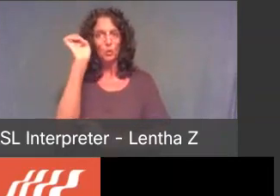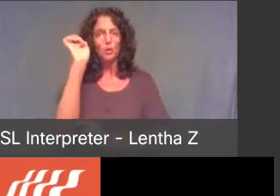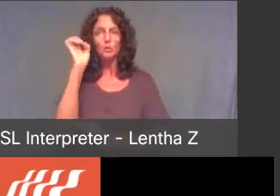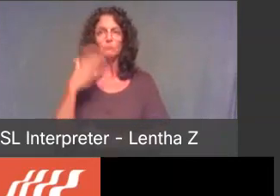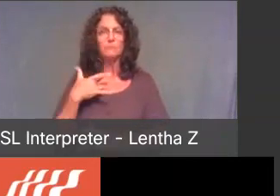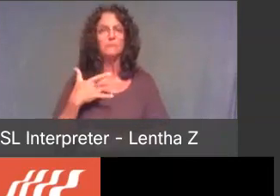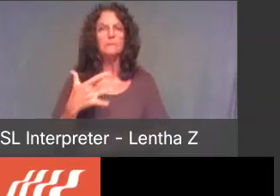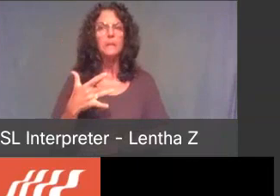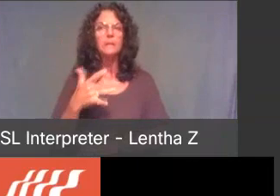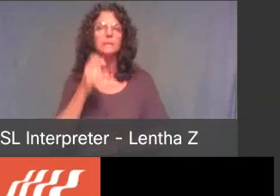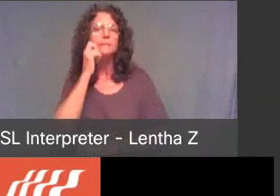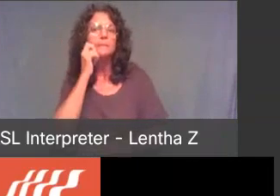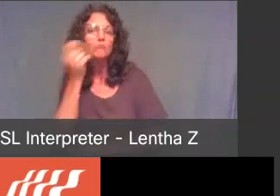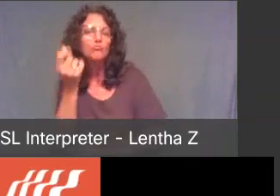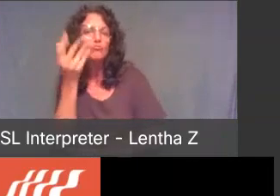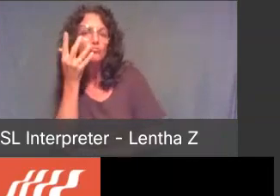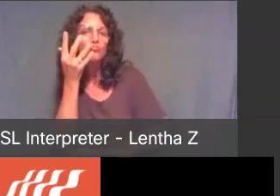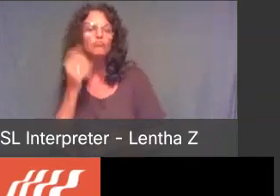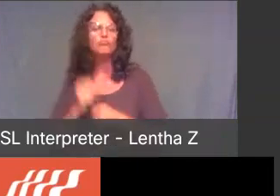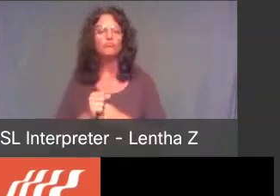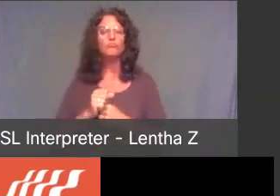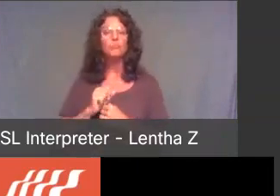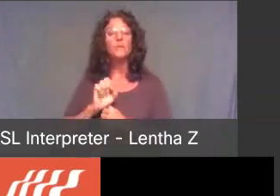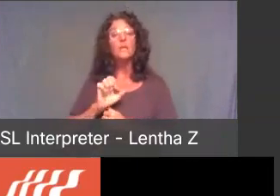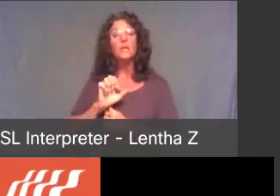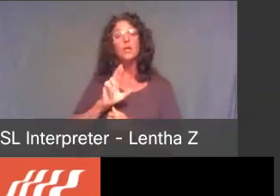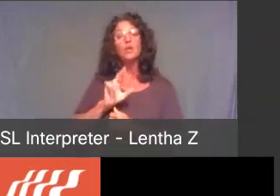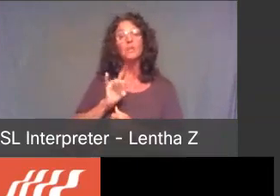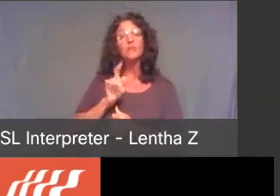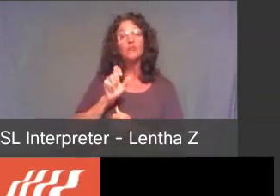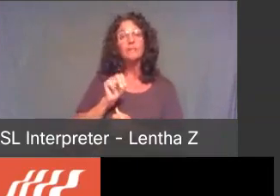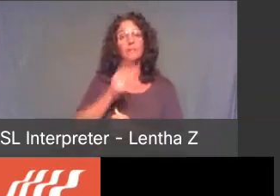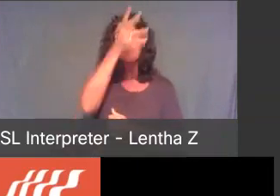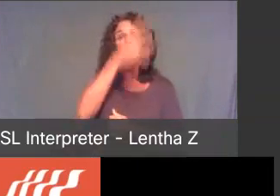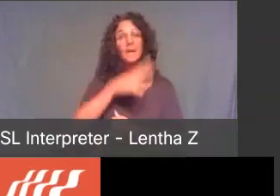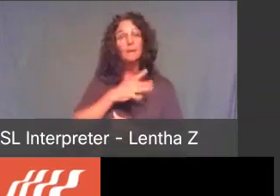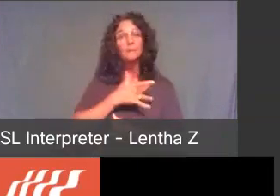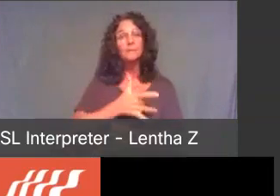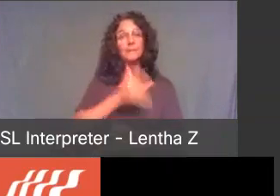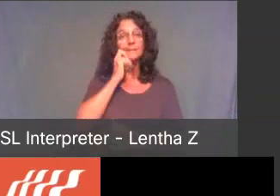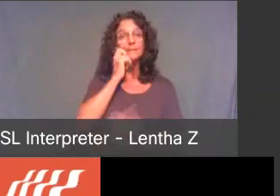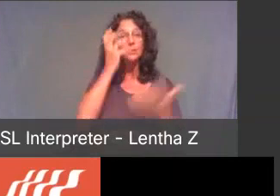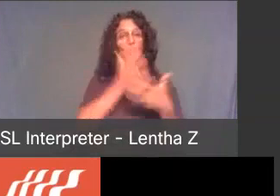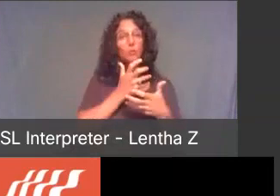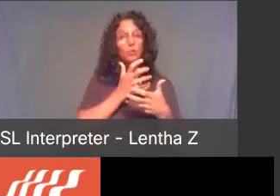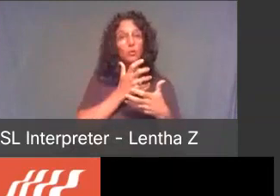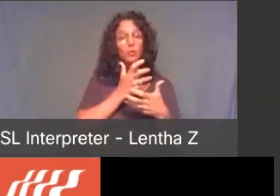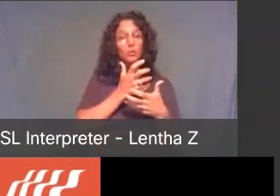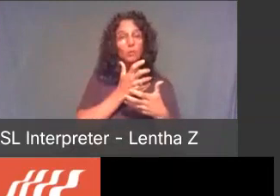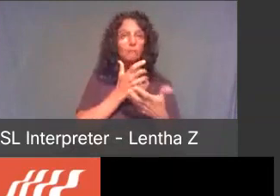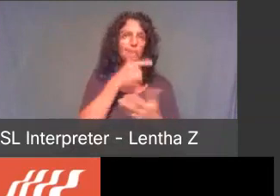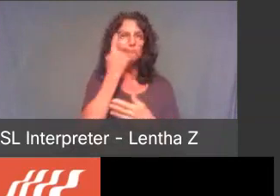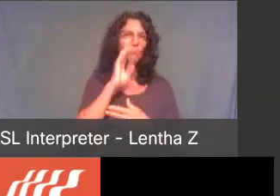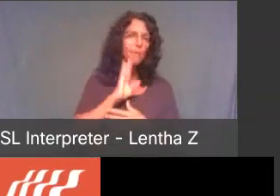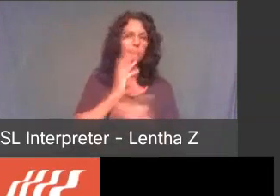a white woman, but an Eritrean man is darker complected, is a Black or brown man.